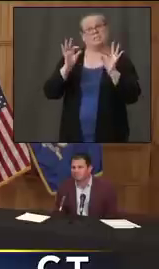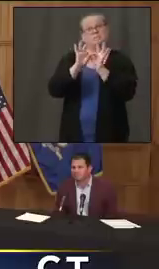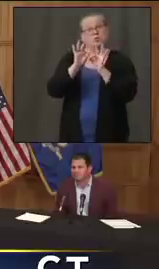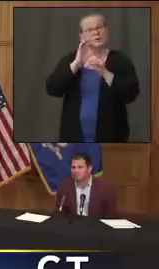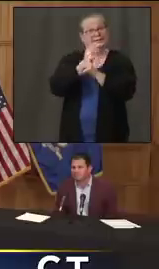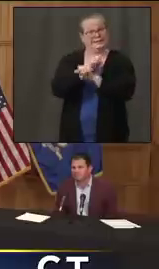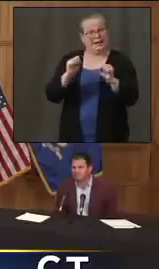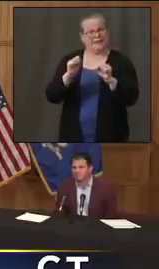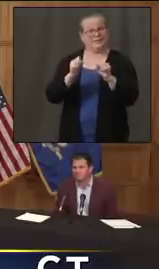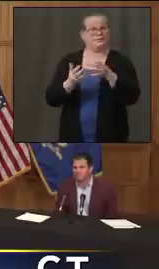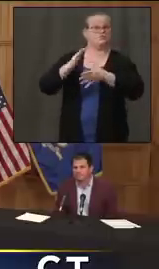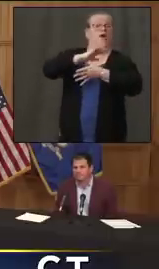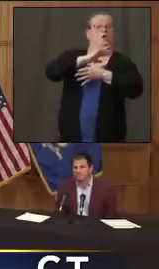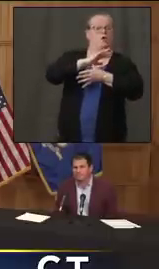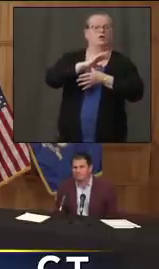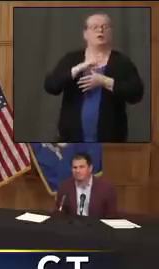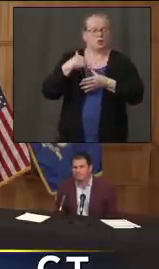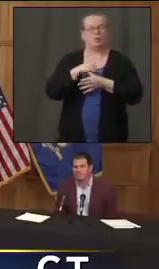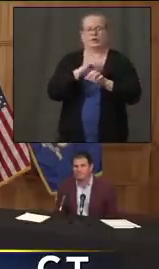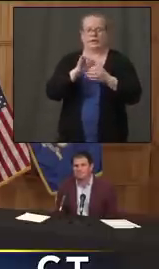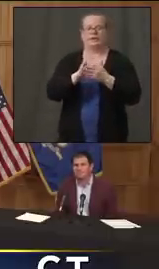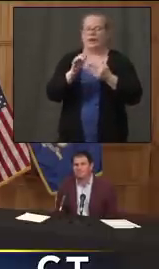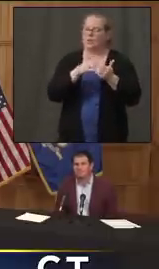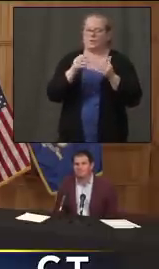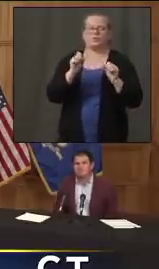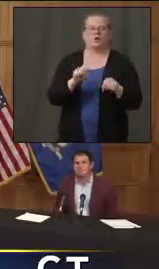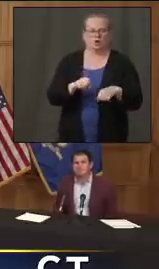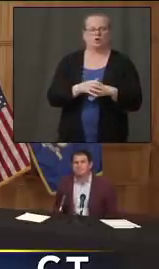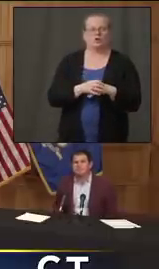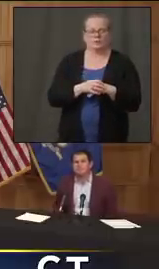you. The Connecticut Mirror.